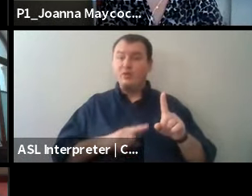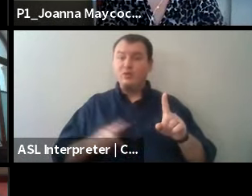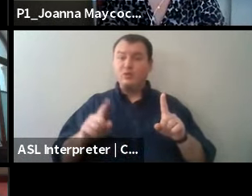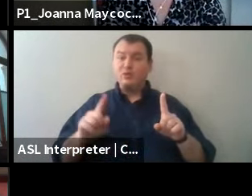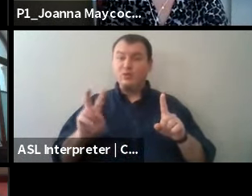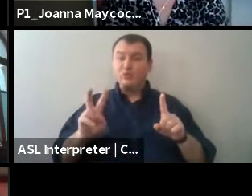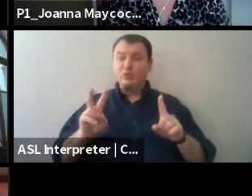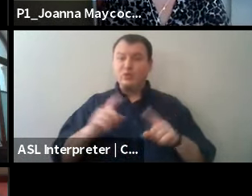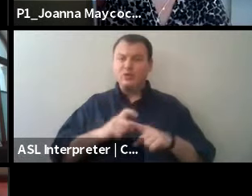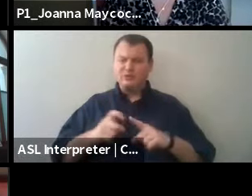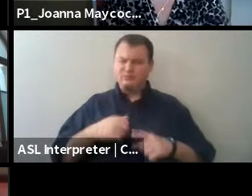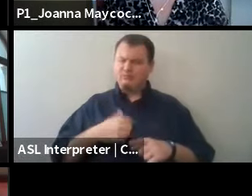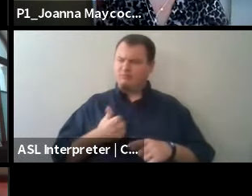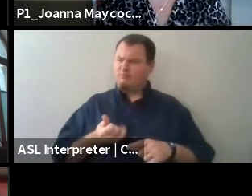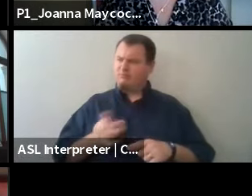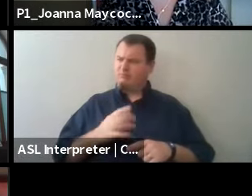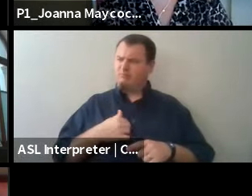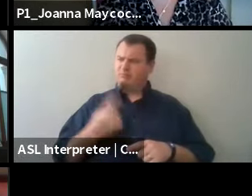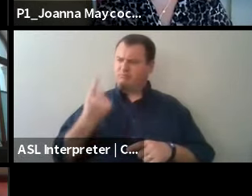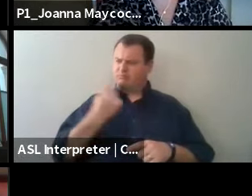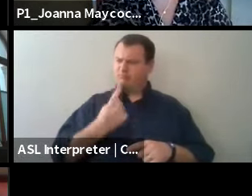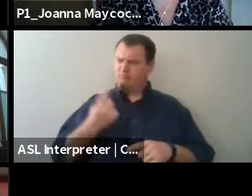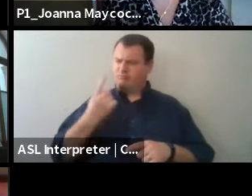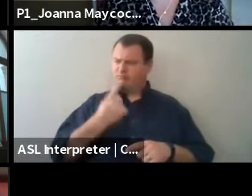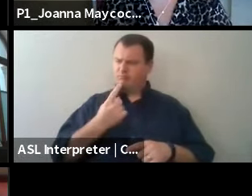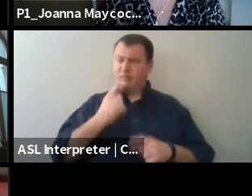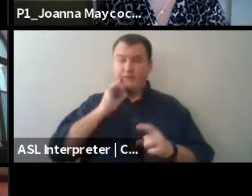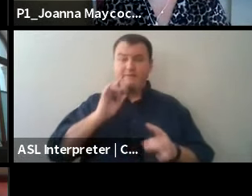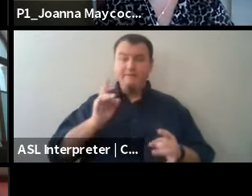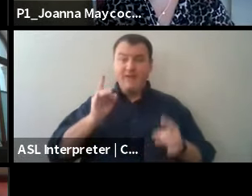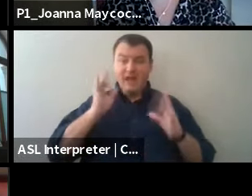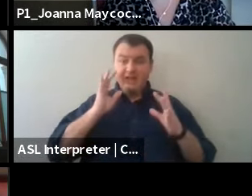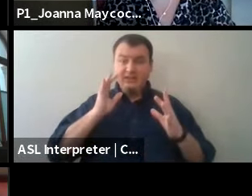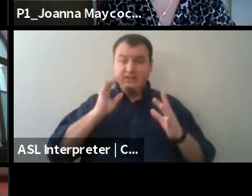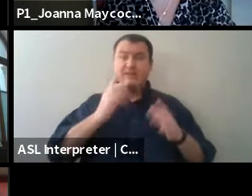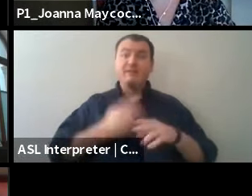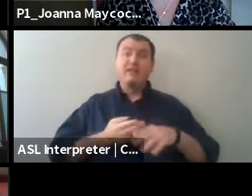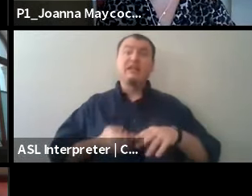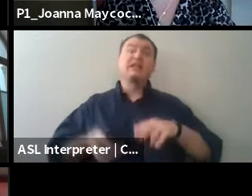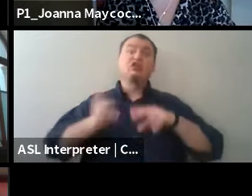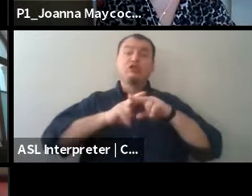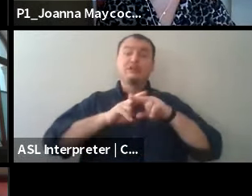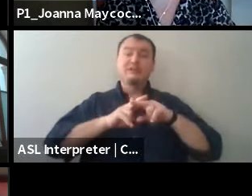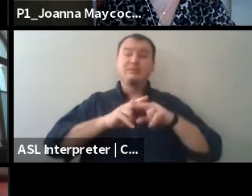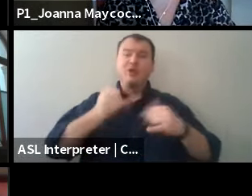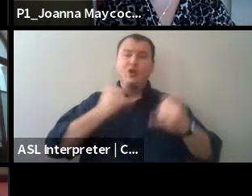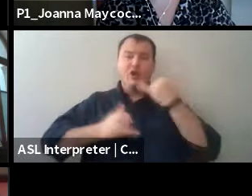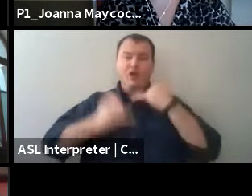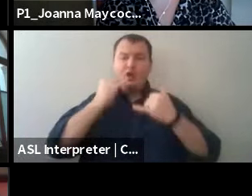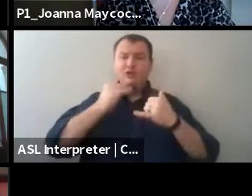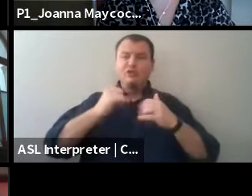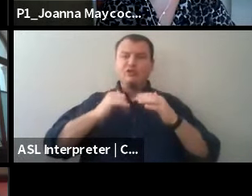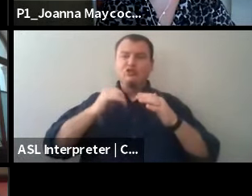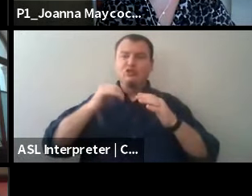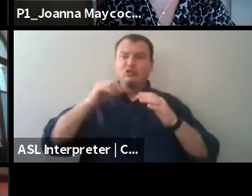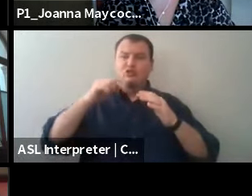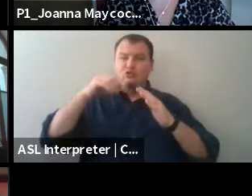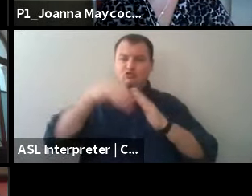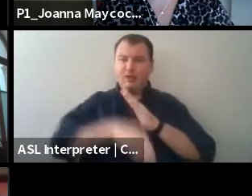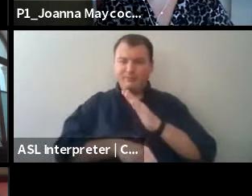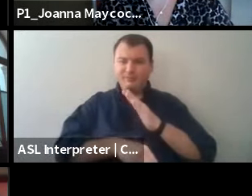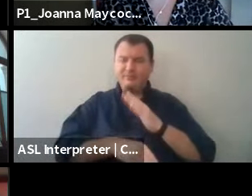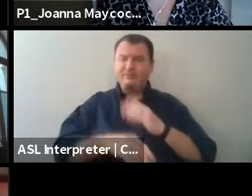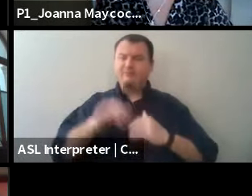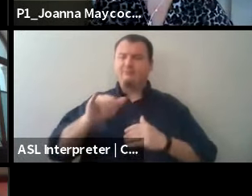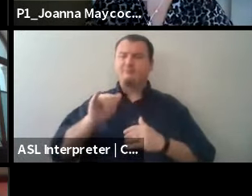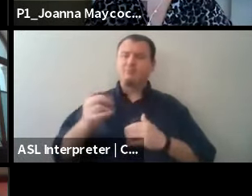what's happening? And like, violence has increased, but the calls have dropped. And then when we took a stock of the situation, we